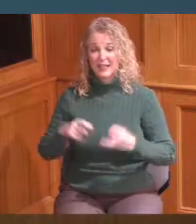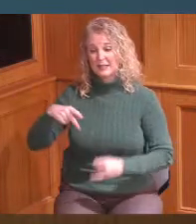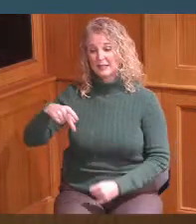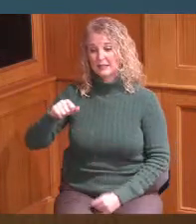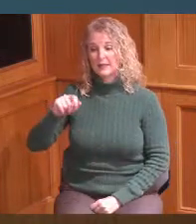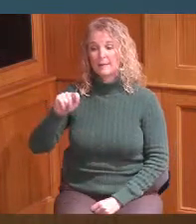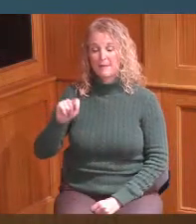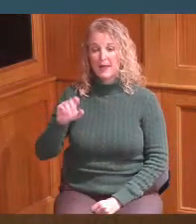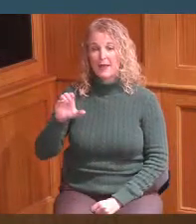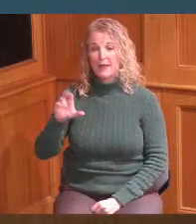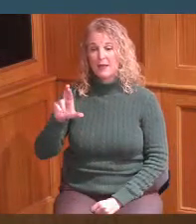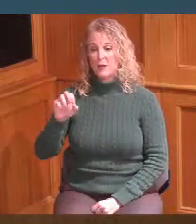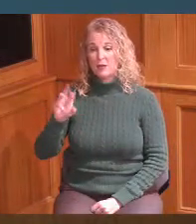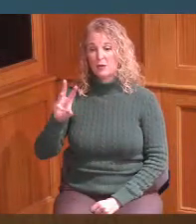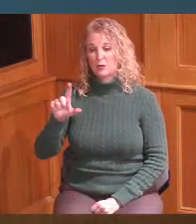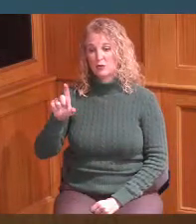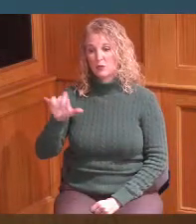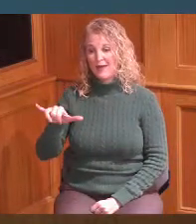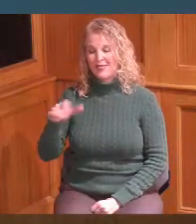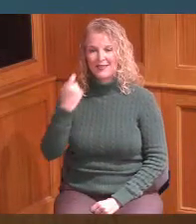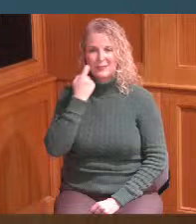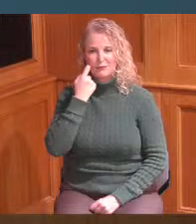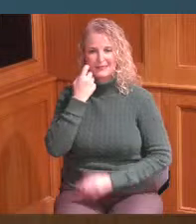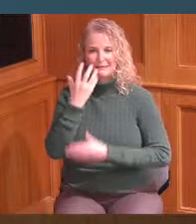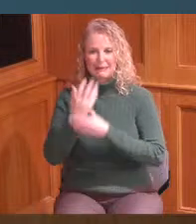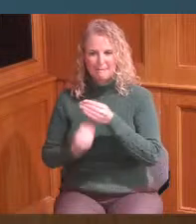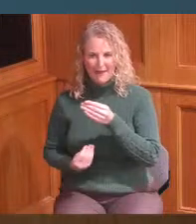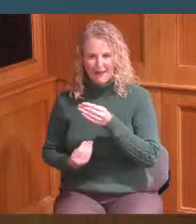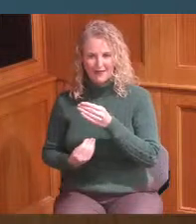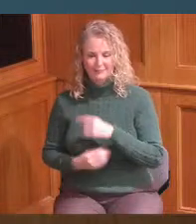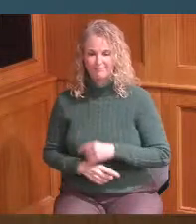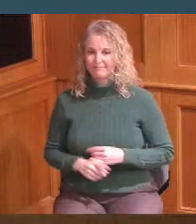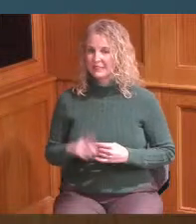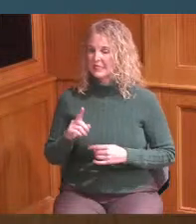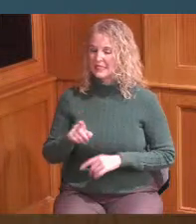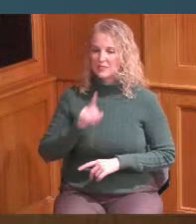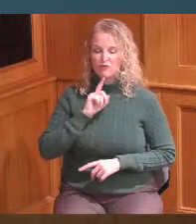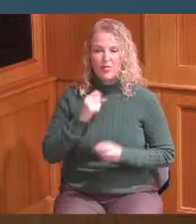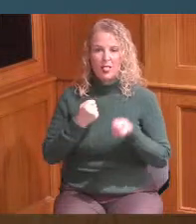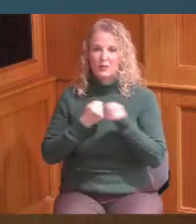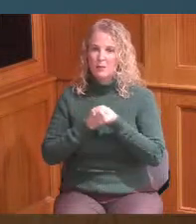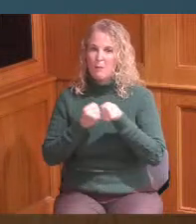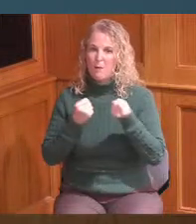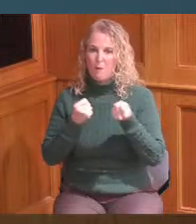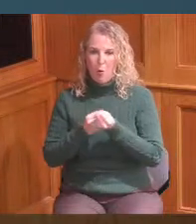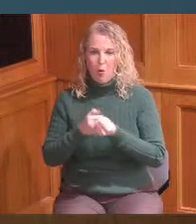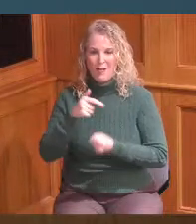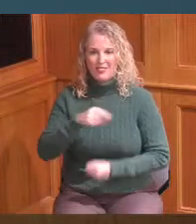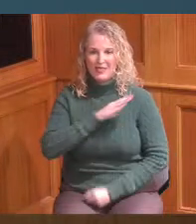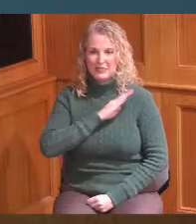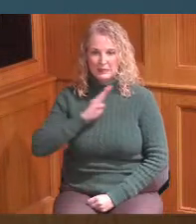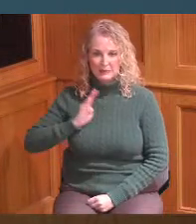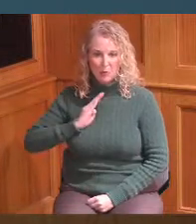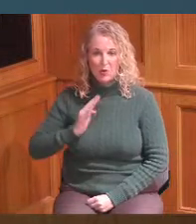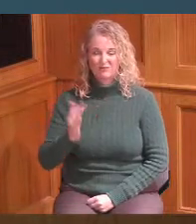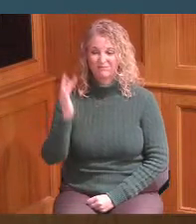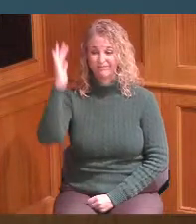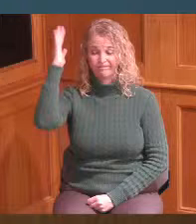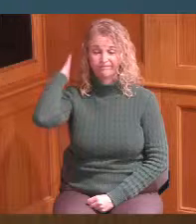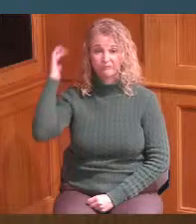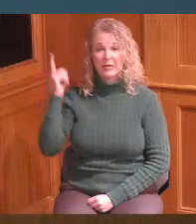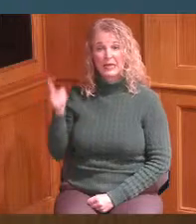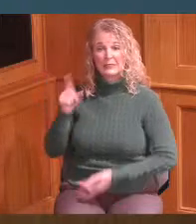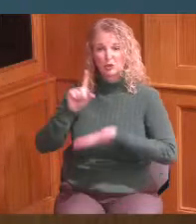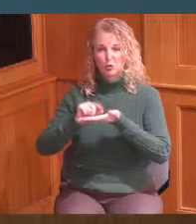just wanted to highlight it. He was an ally to this commission. He was a reporter early on and then became